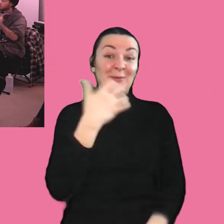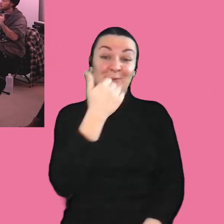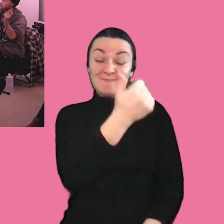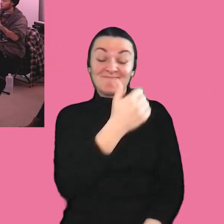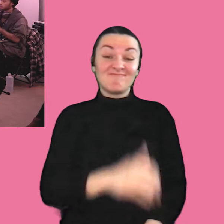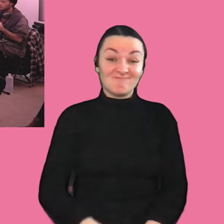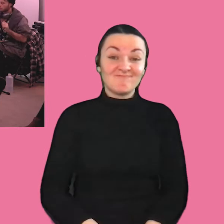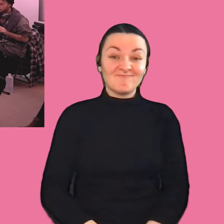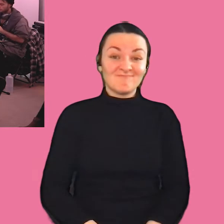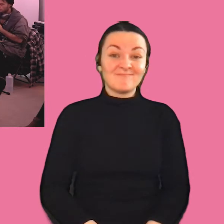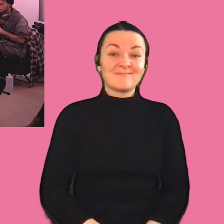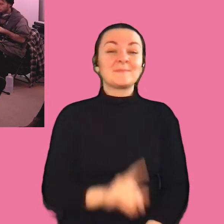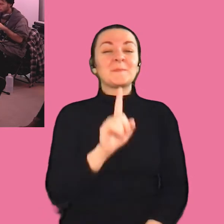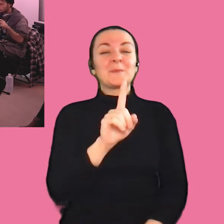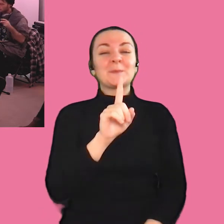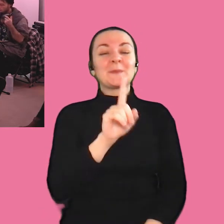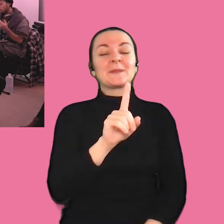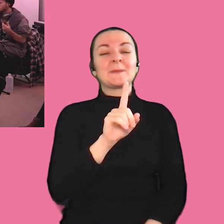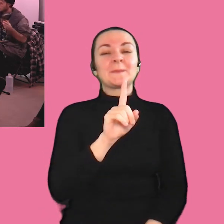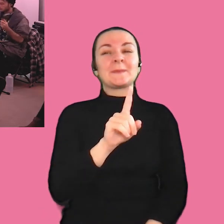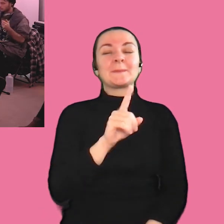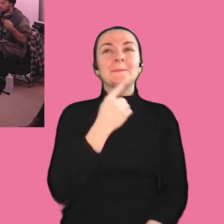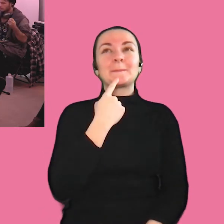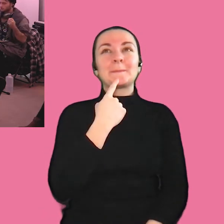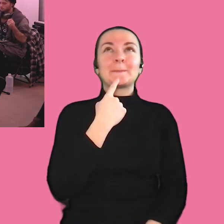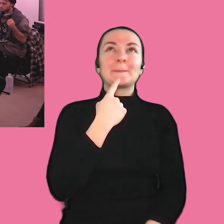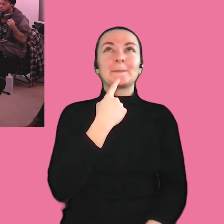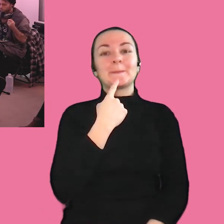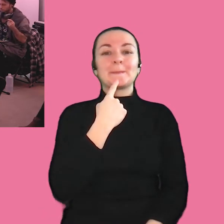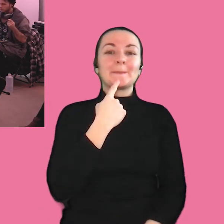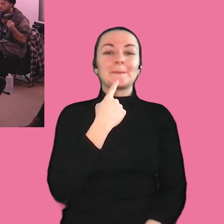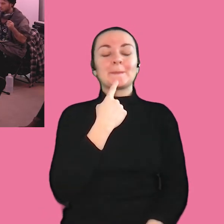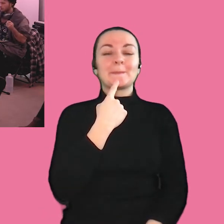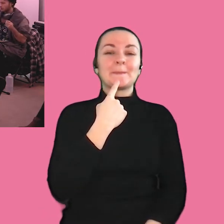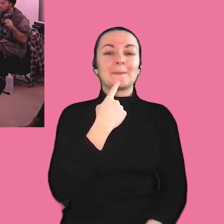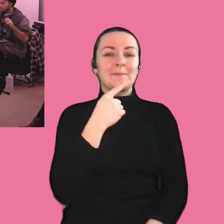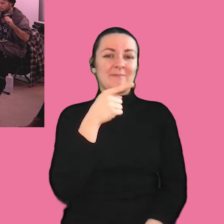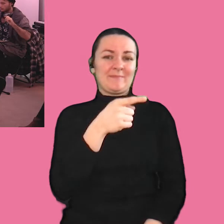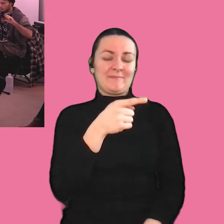When I was looking through all of your work, one of the things